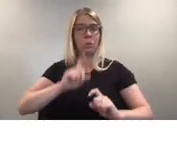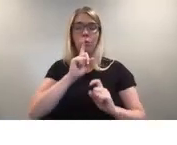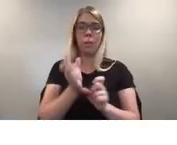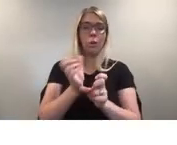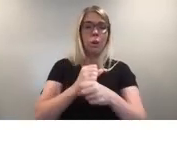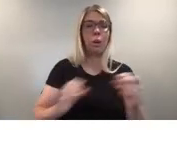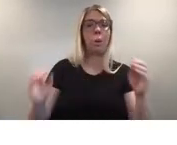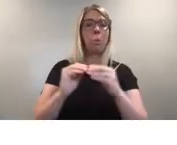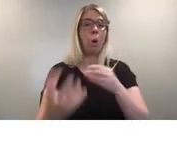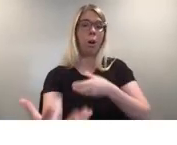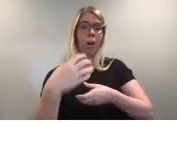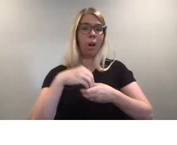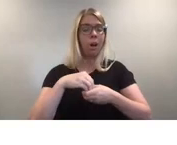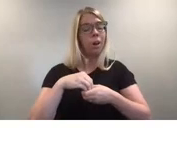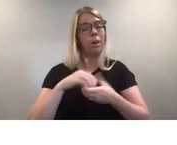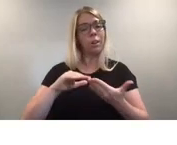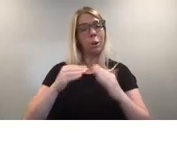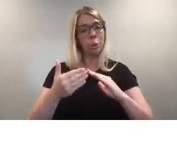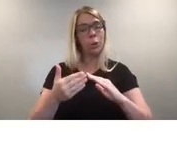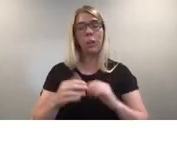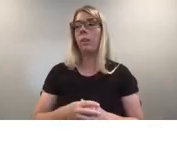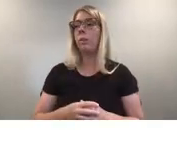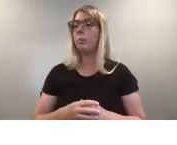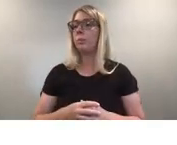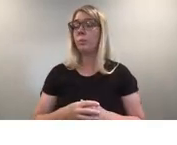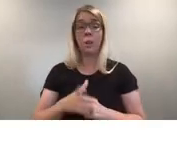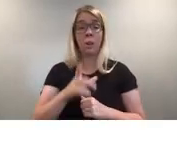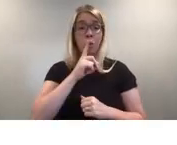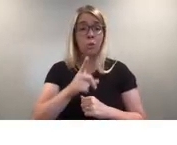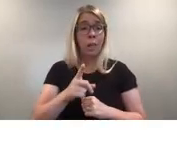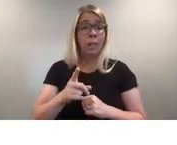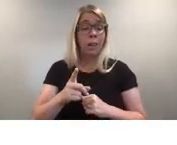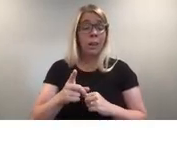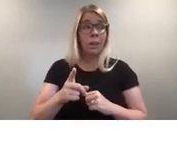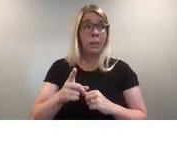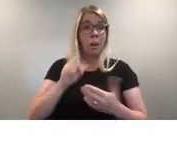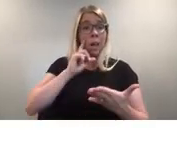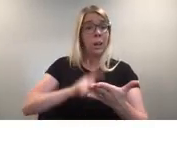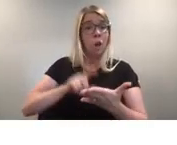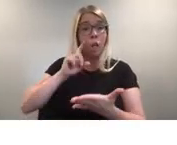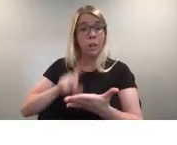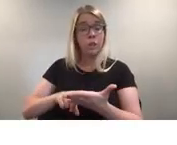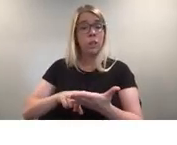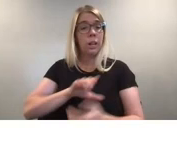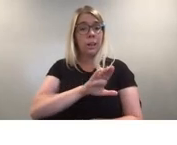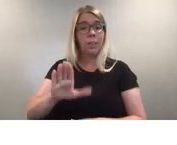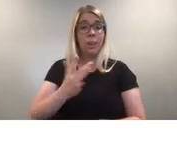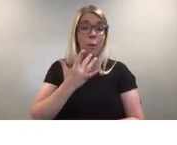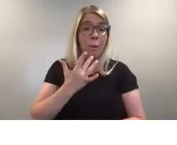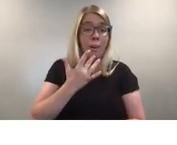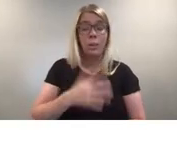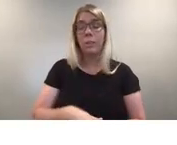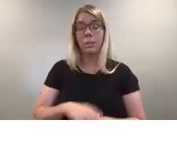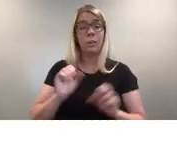And by leaning in and paying attention to her students' area of interests and lack of understanding, she was able to make a more inclusive and engaging